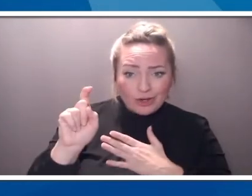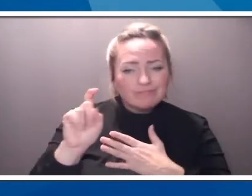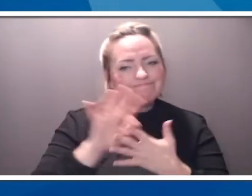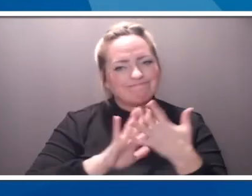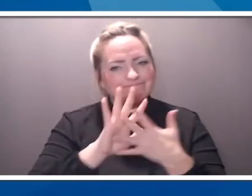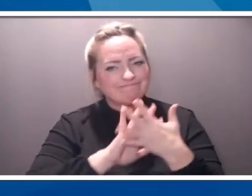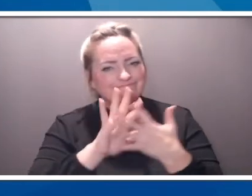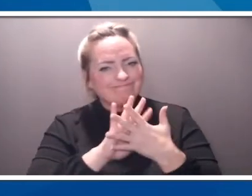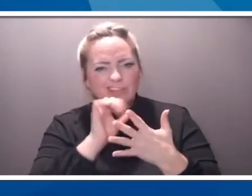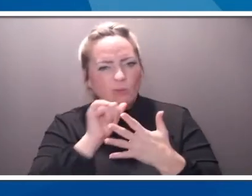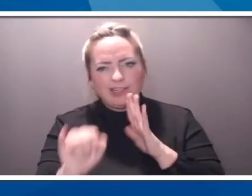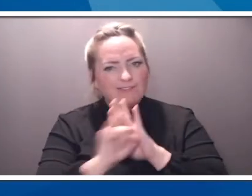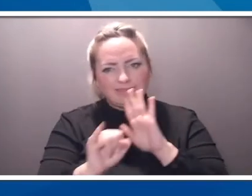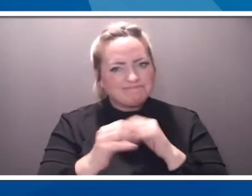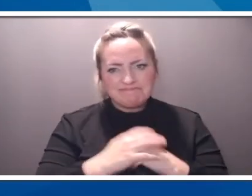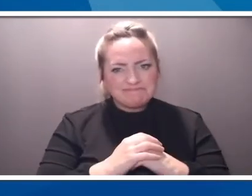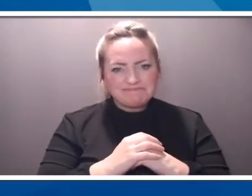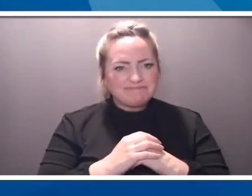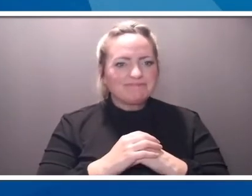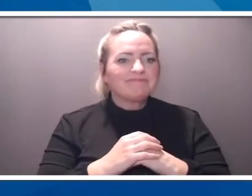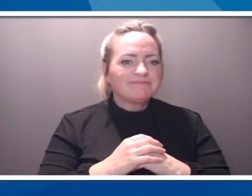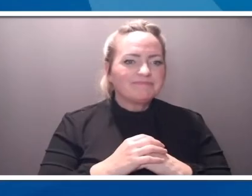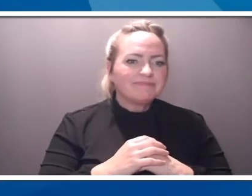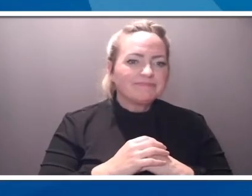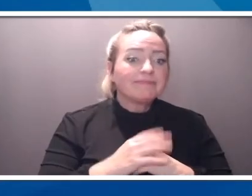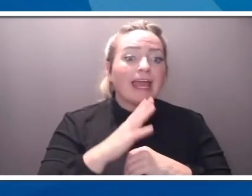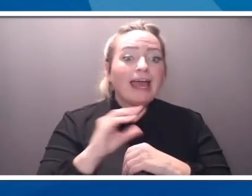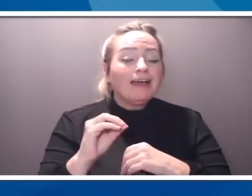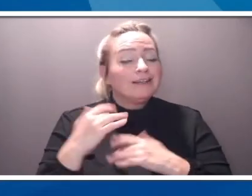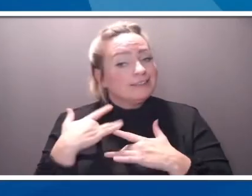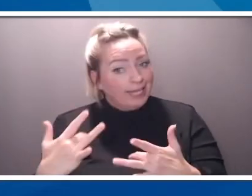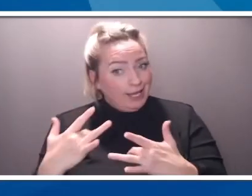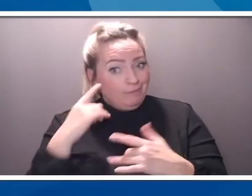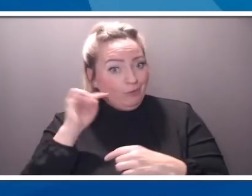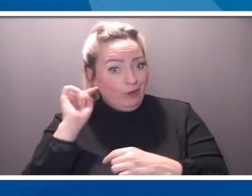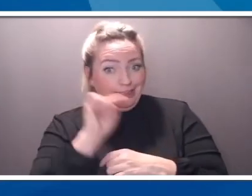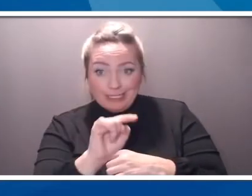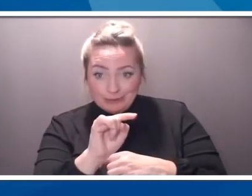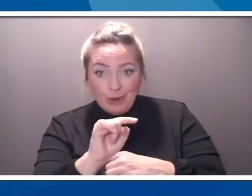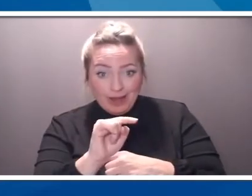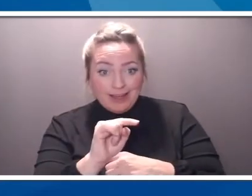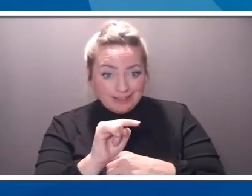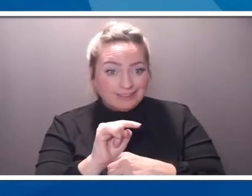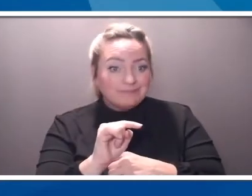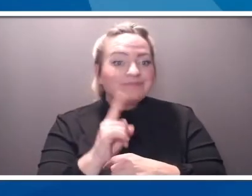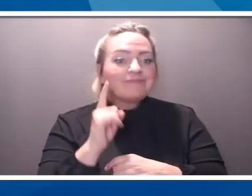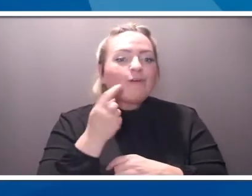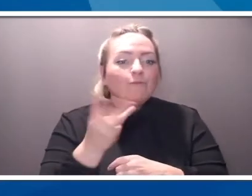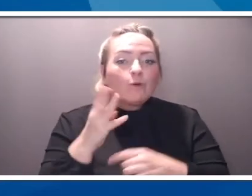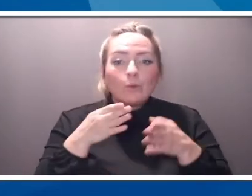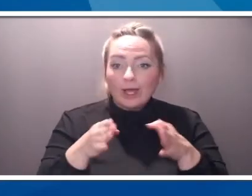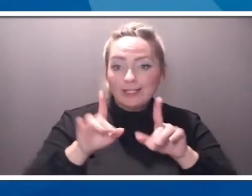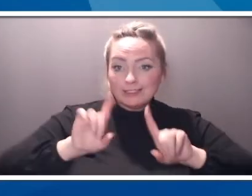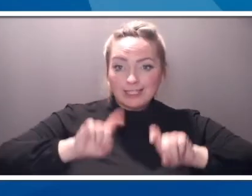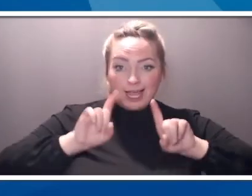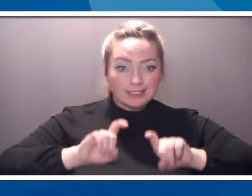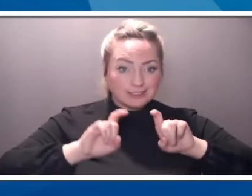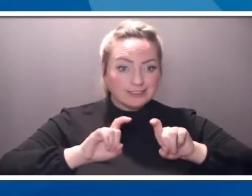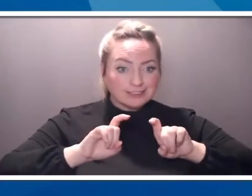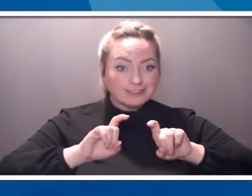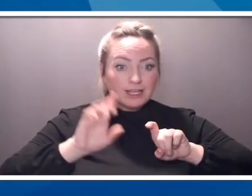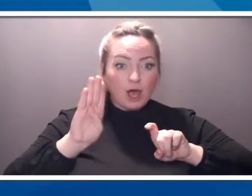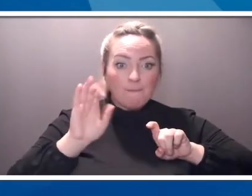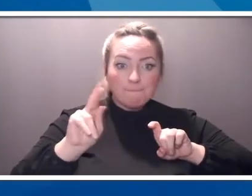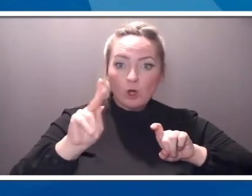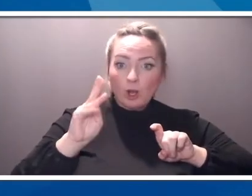failure? That's gray area. That's not really defined. And a classic one for this one, there is one of the few ways